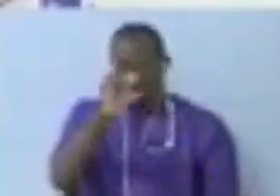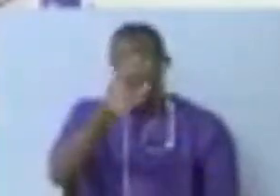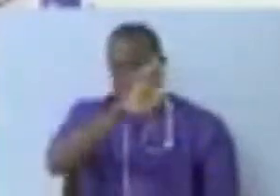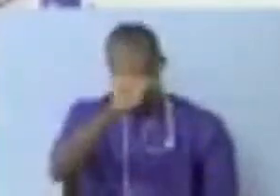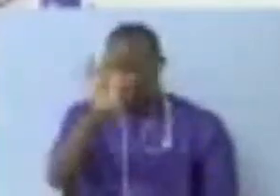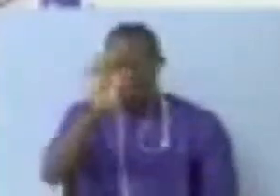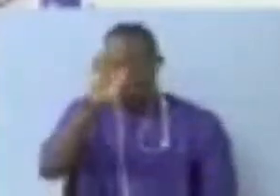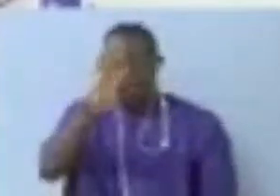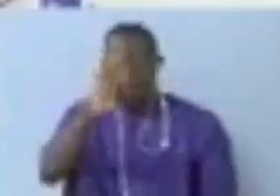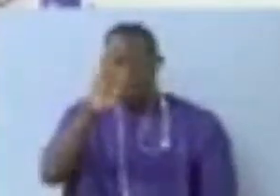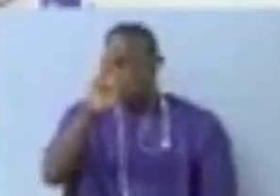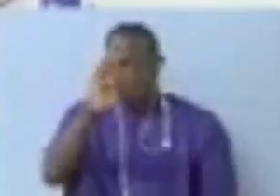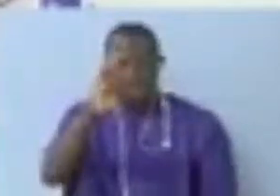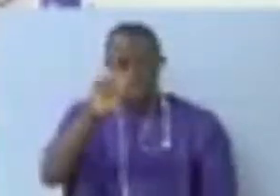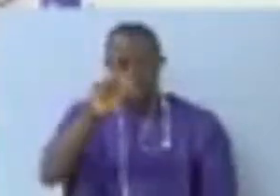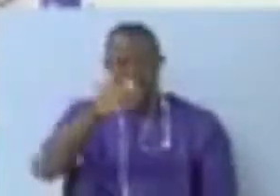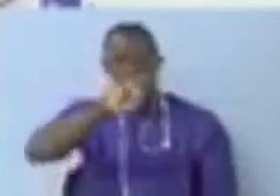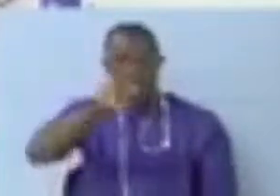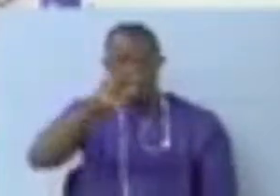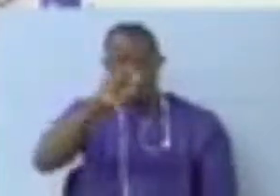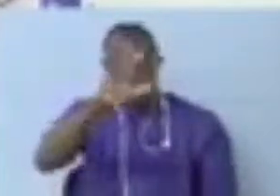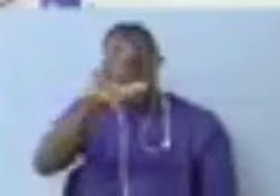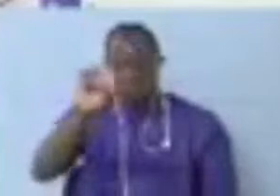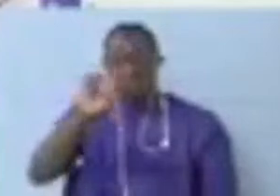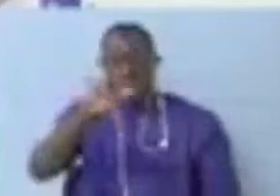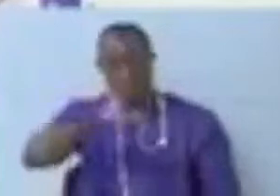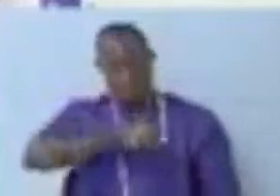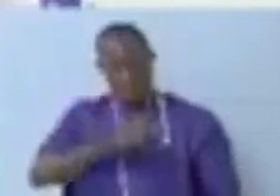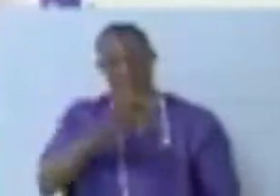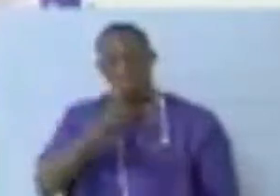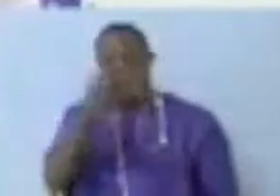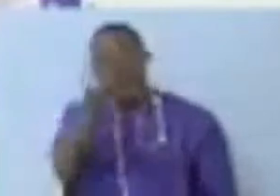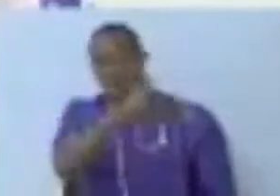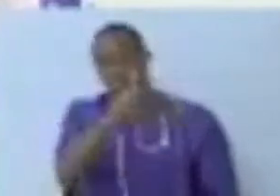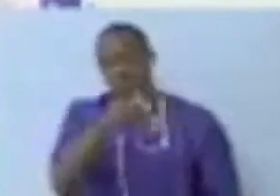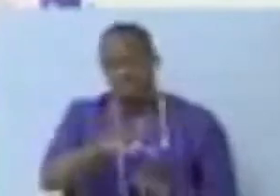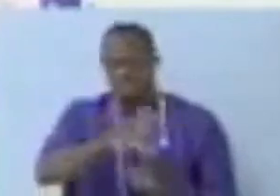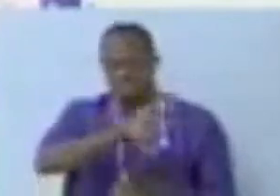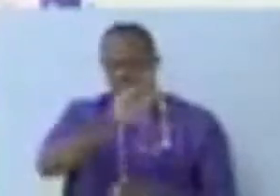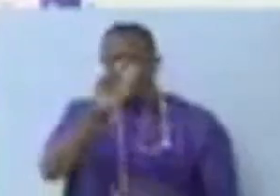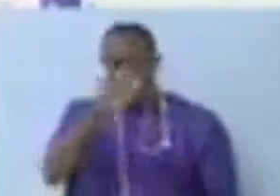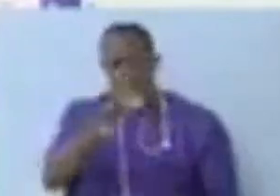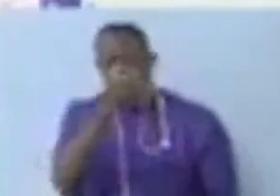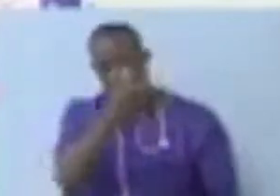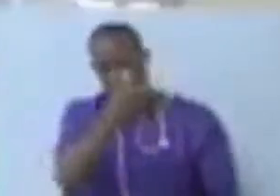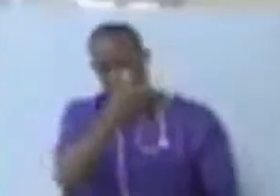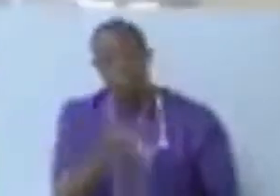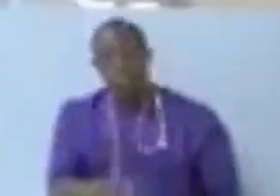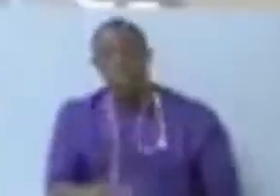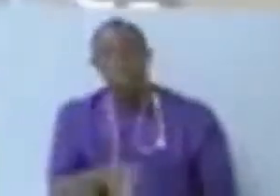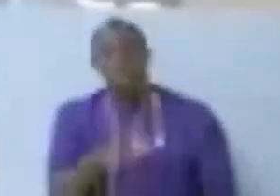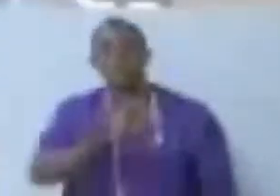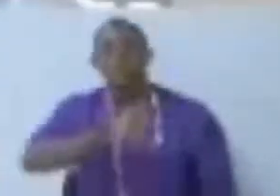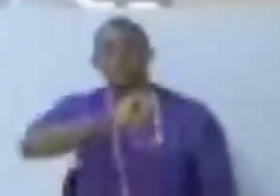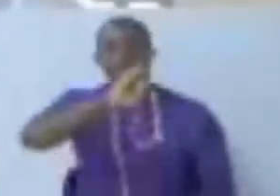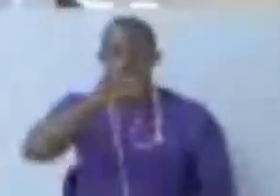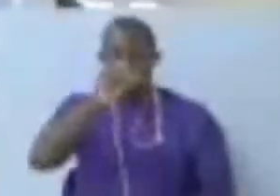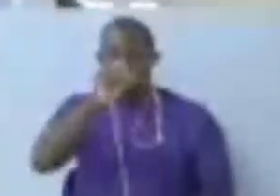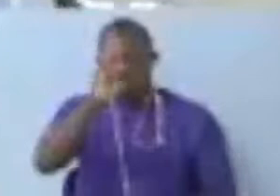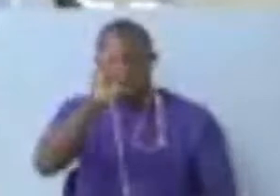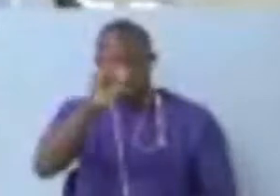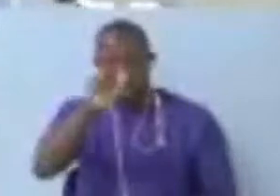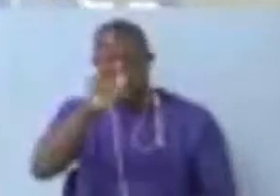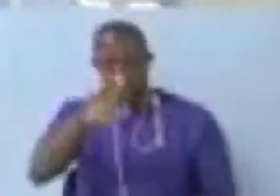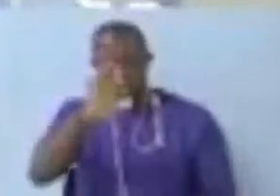Now, Senendi Janeko, Sheriff Ikafomi Buba Jao, Sa Mantara Baluri, whatever you get. But Mr. Jobarteh, you would agree with me that